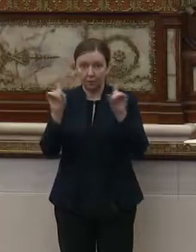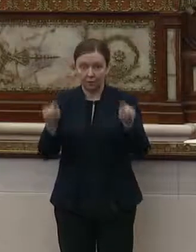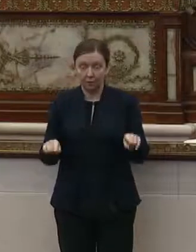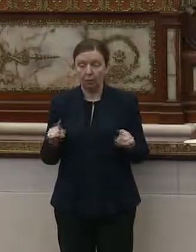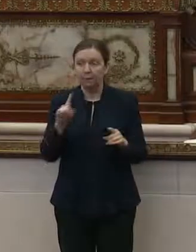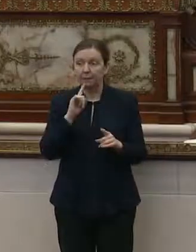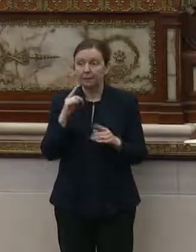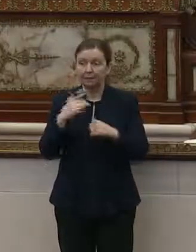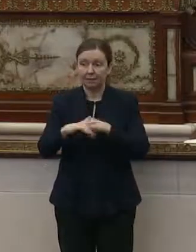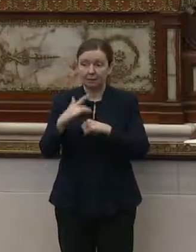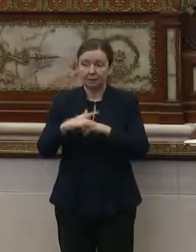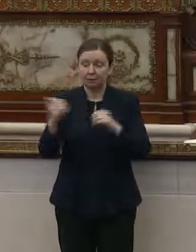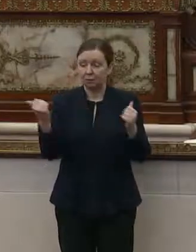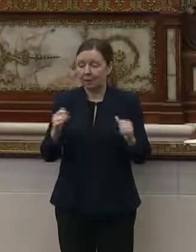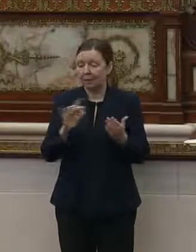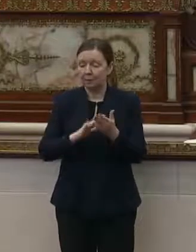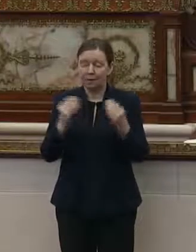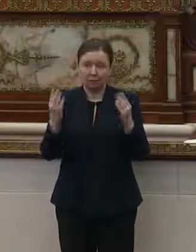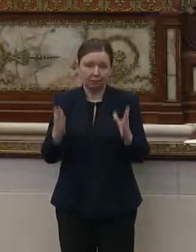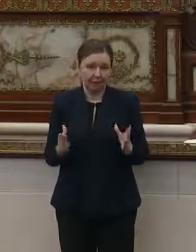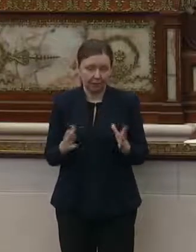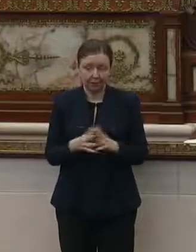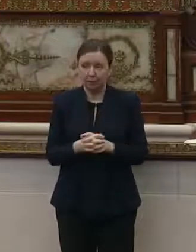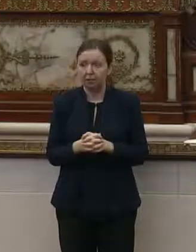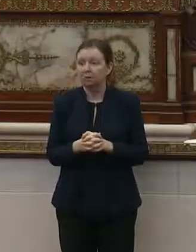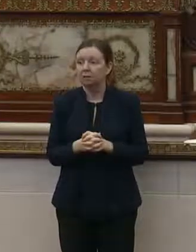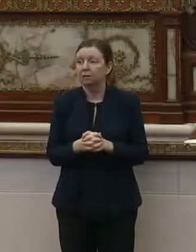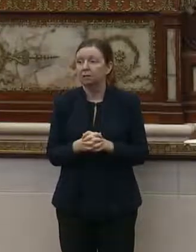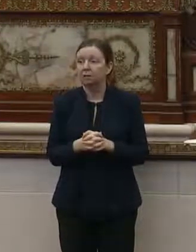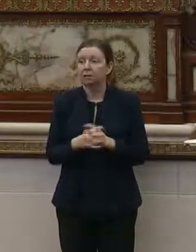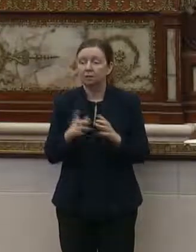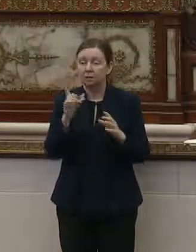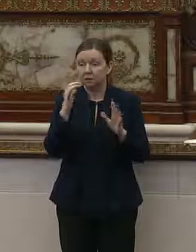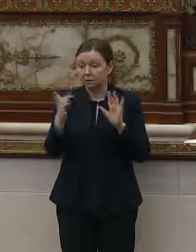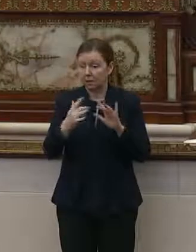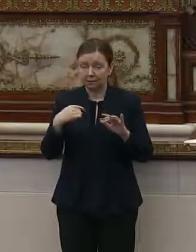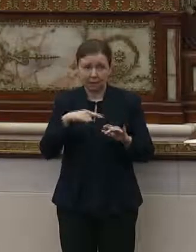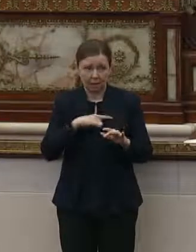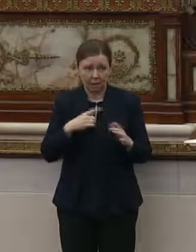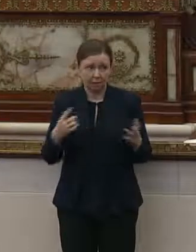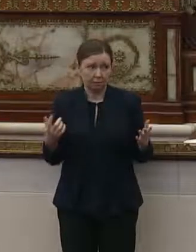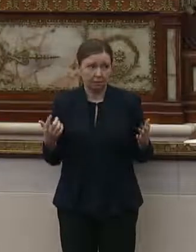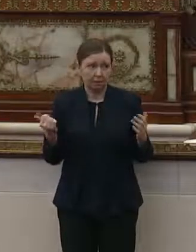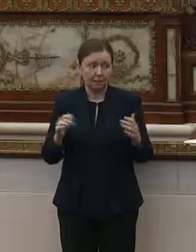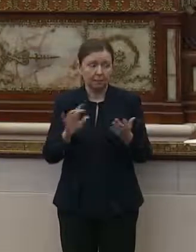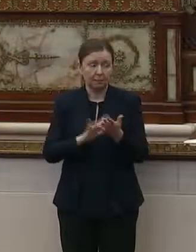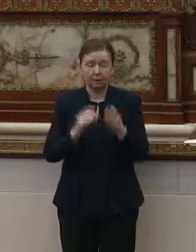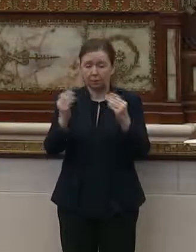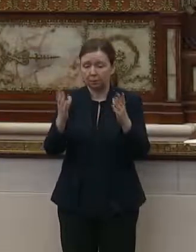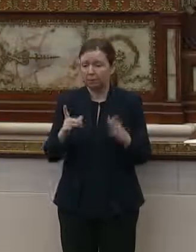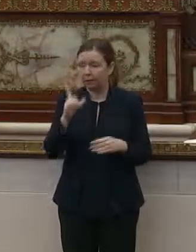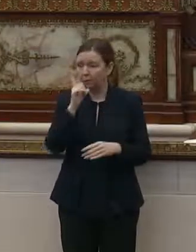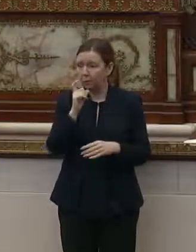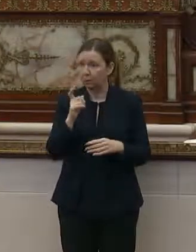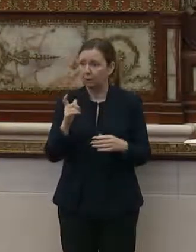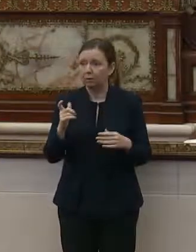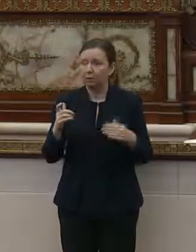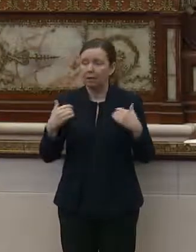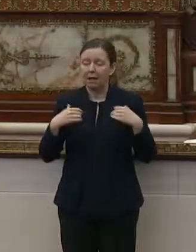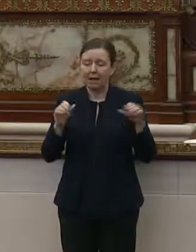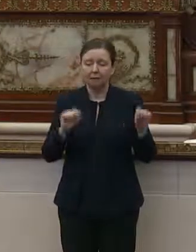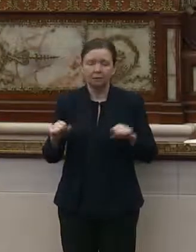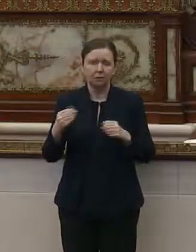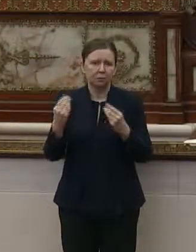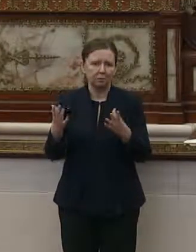is available to any medical provider. If a medical provider were to contact us, any medical provider who has the ability to provide